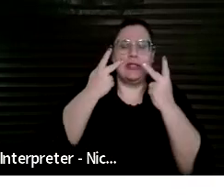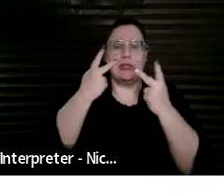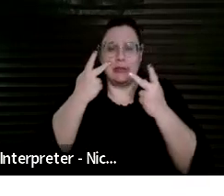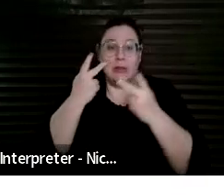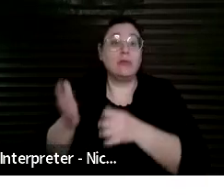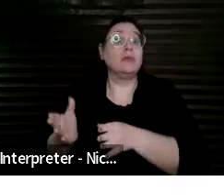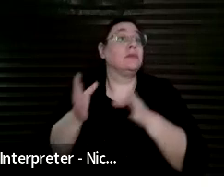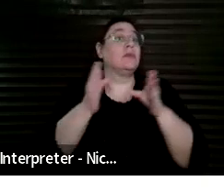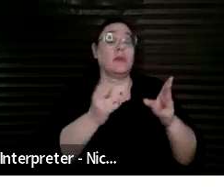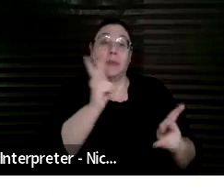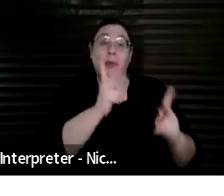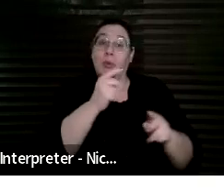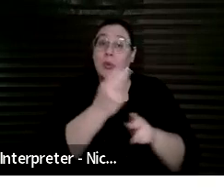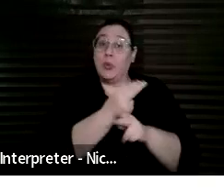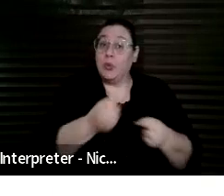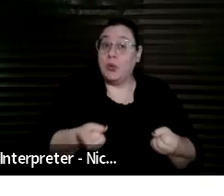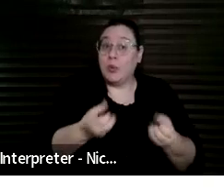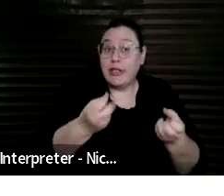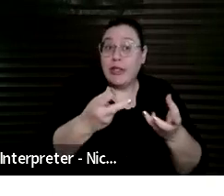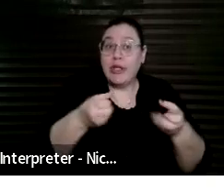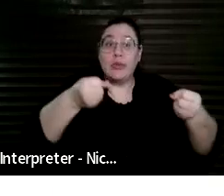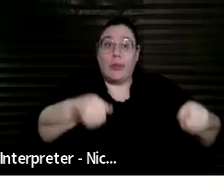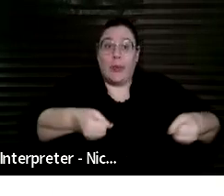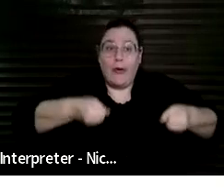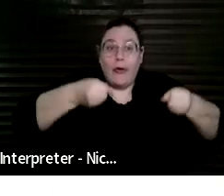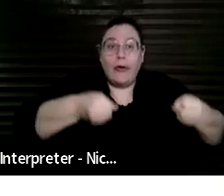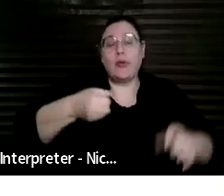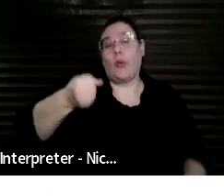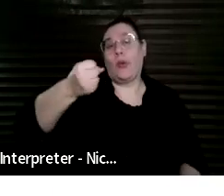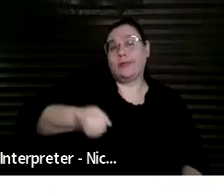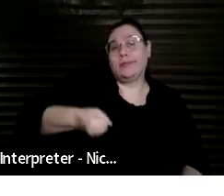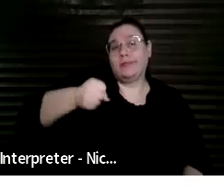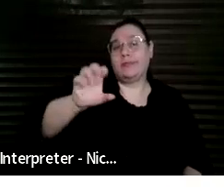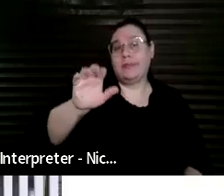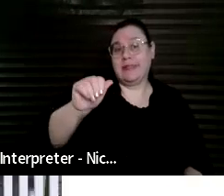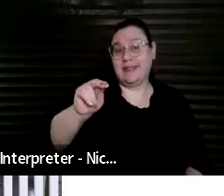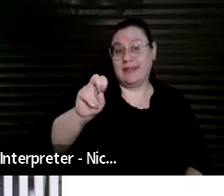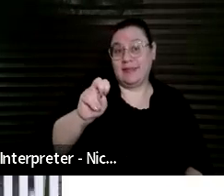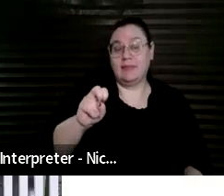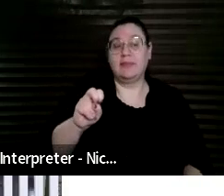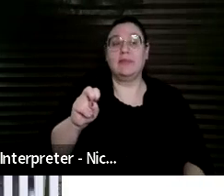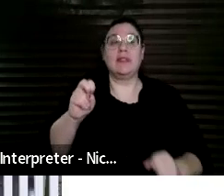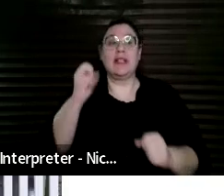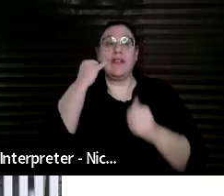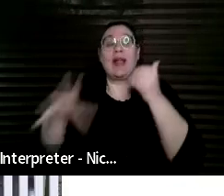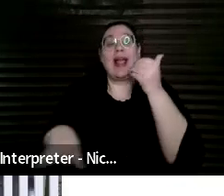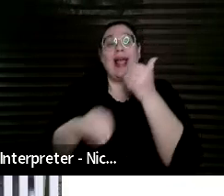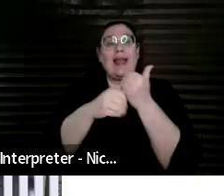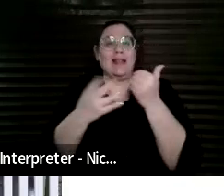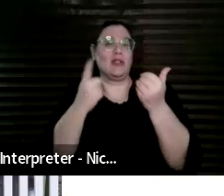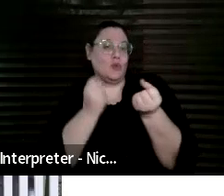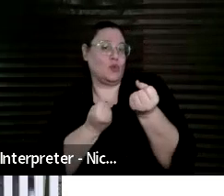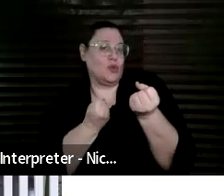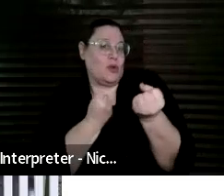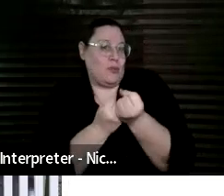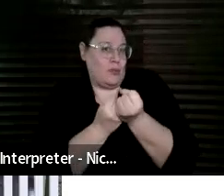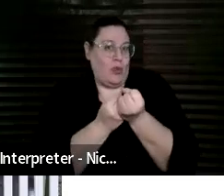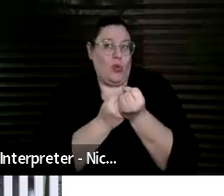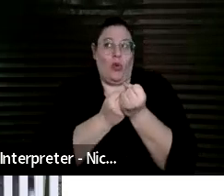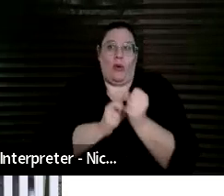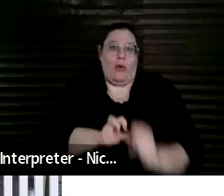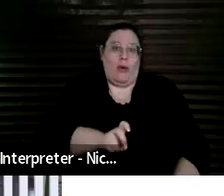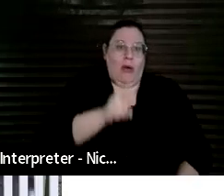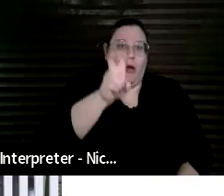or canes. Adding supportive features can make it easier for individuals to enter and